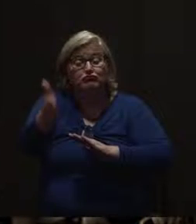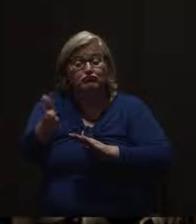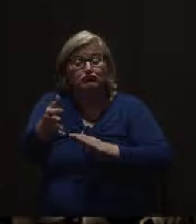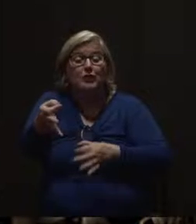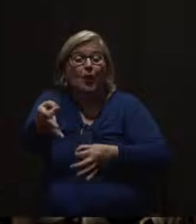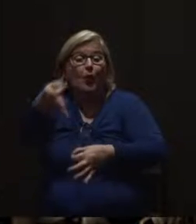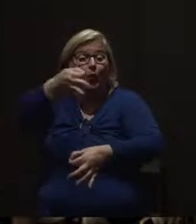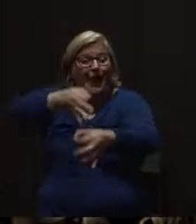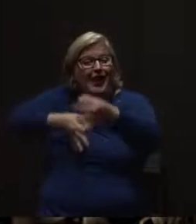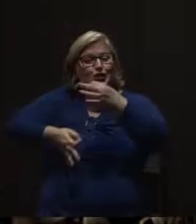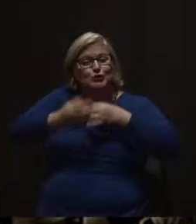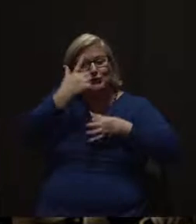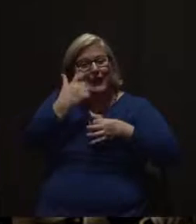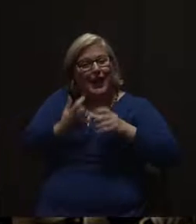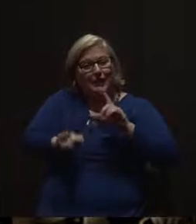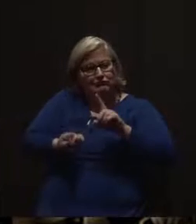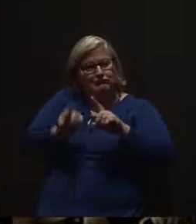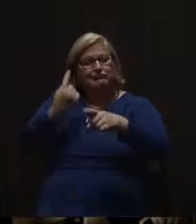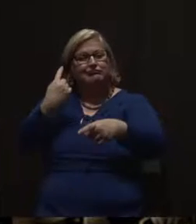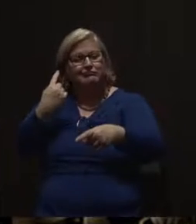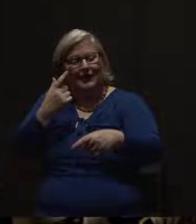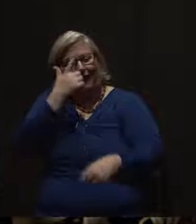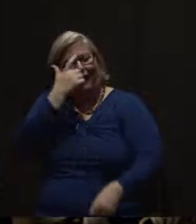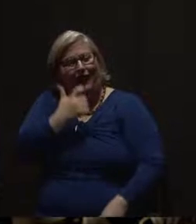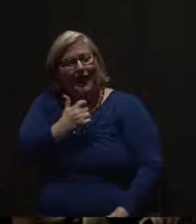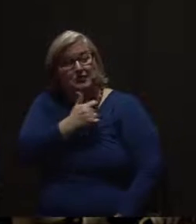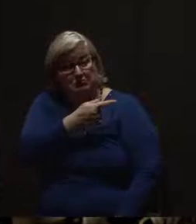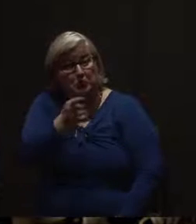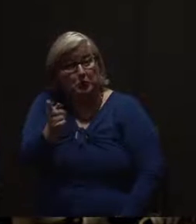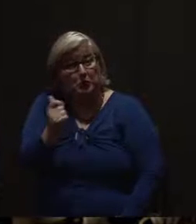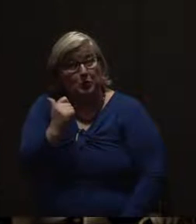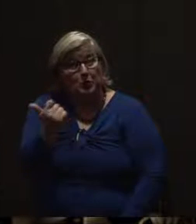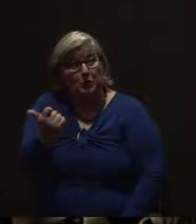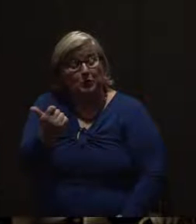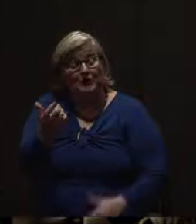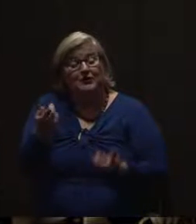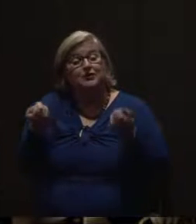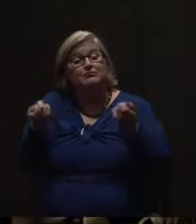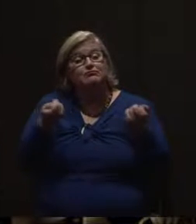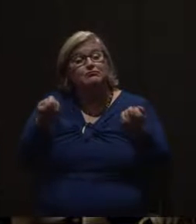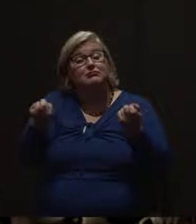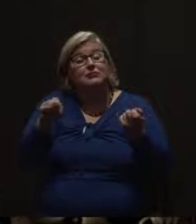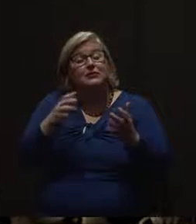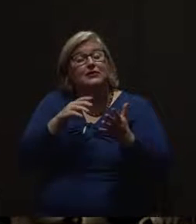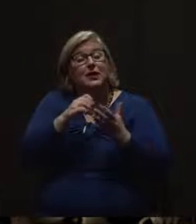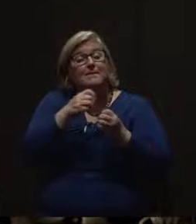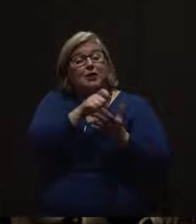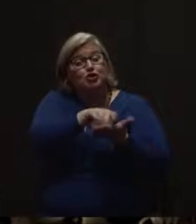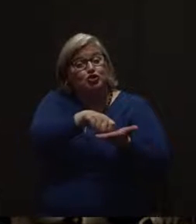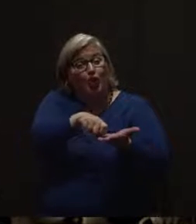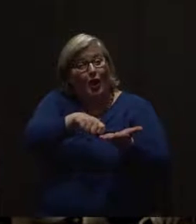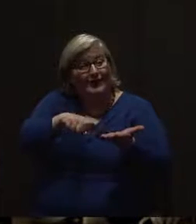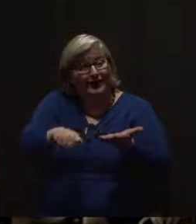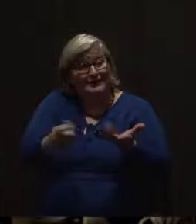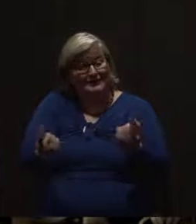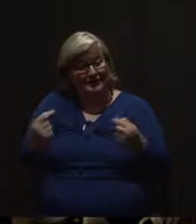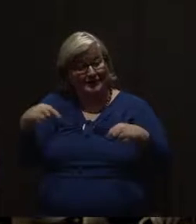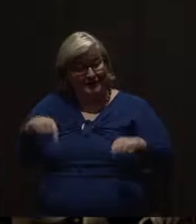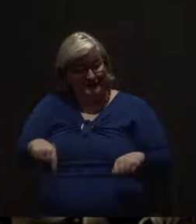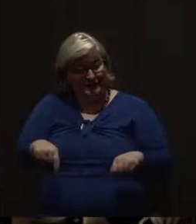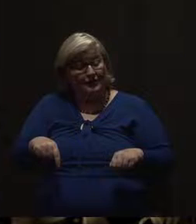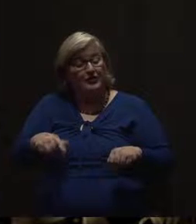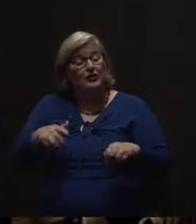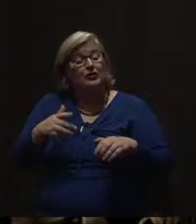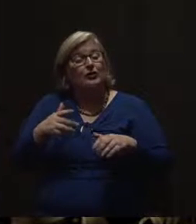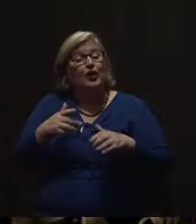pose questions and responses during the Q&A, hosted by Nastaran Tavakoli-Far, a